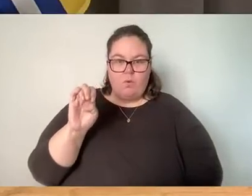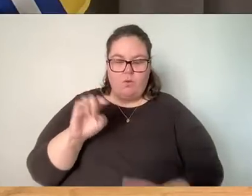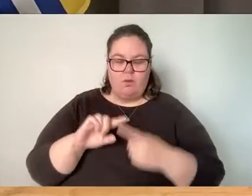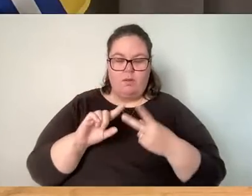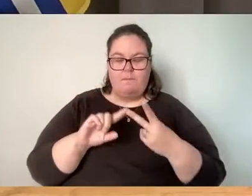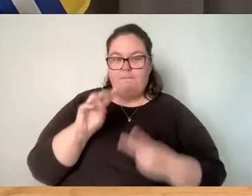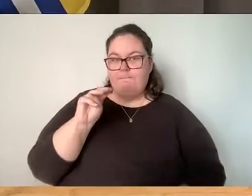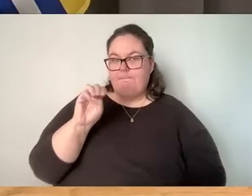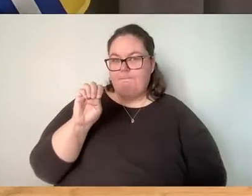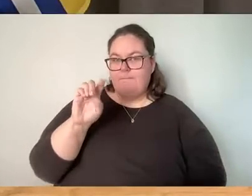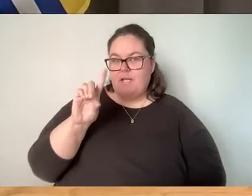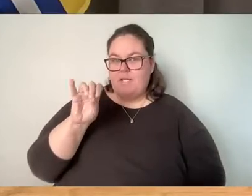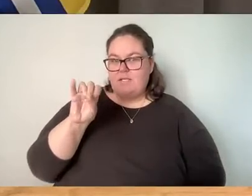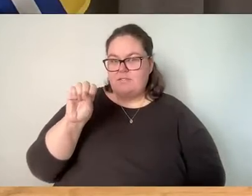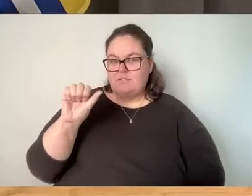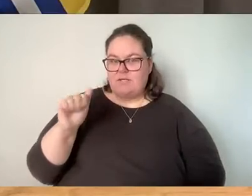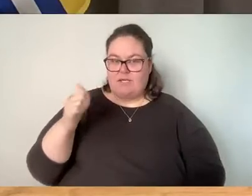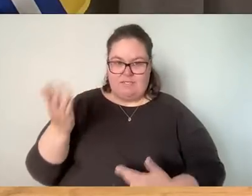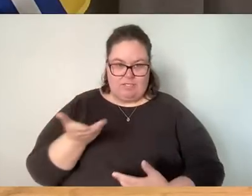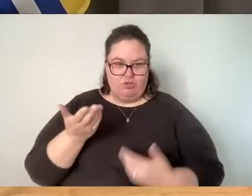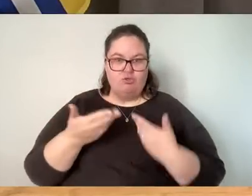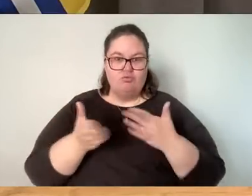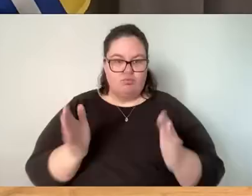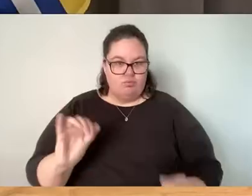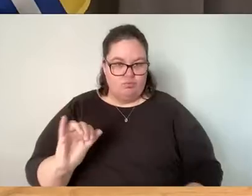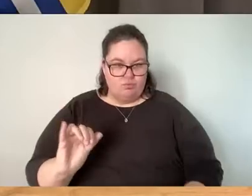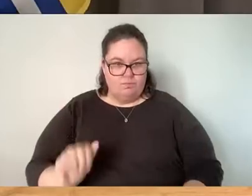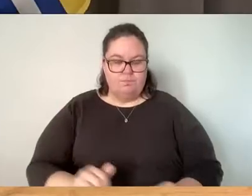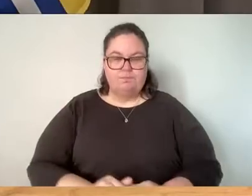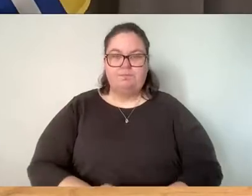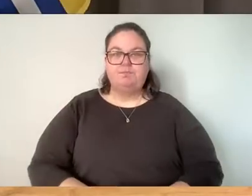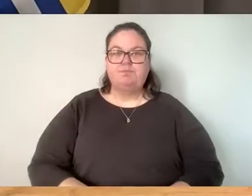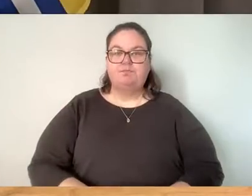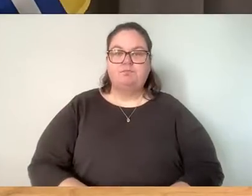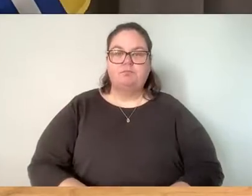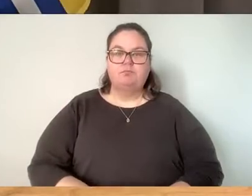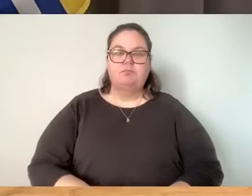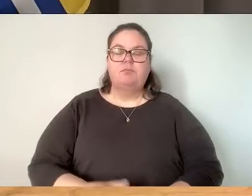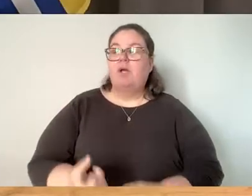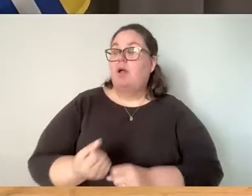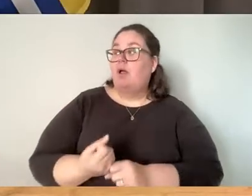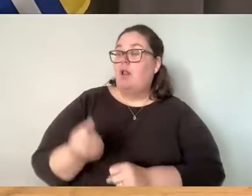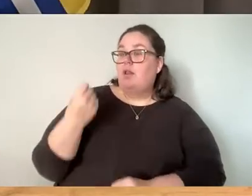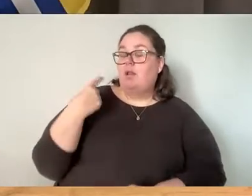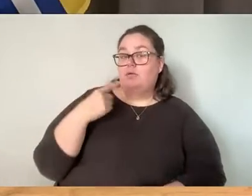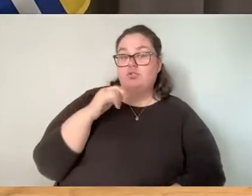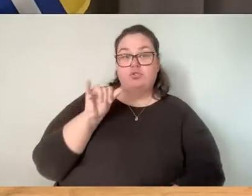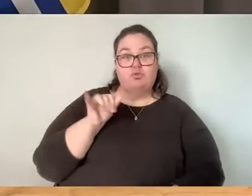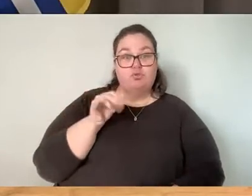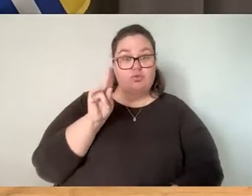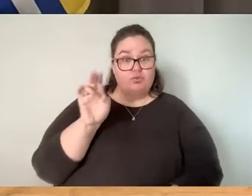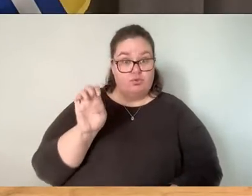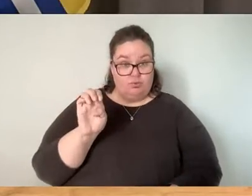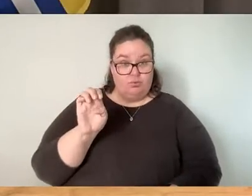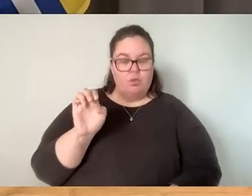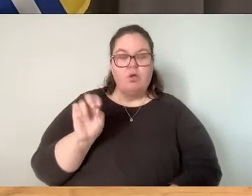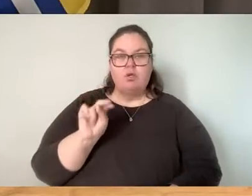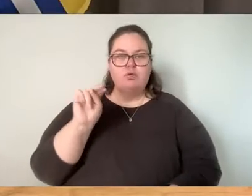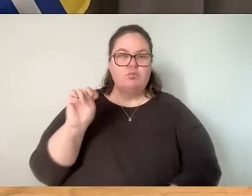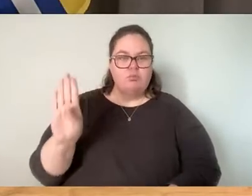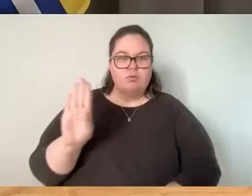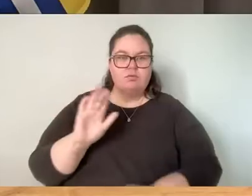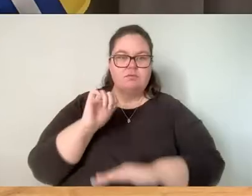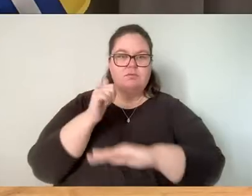are also with us today. In June of last year, New Brunswick established the